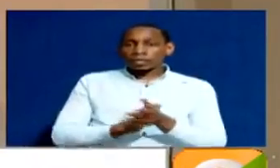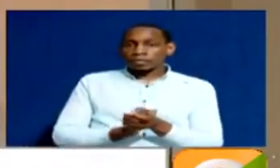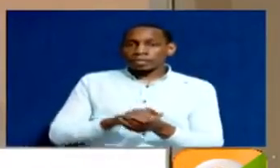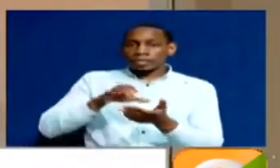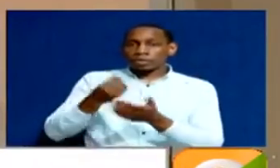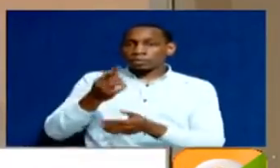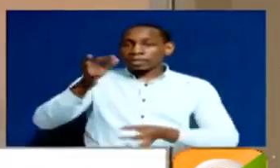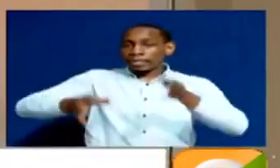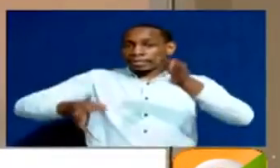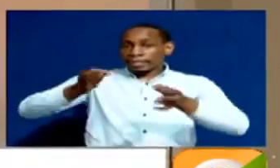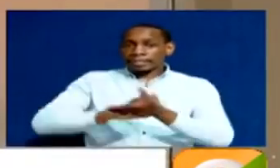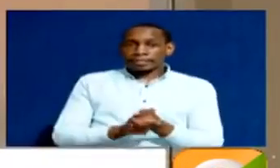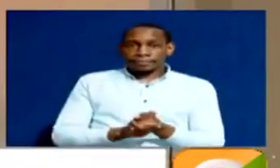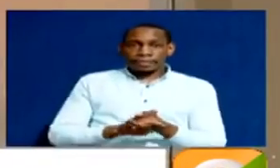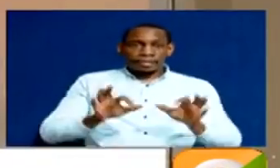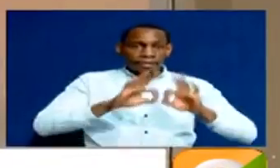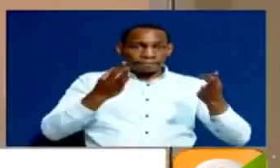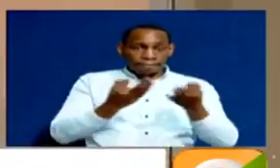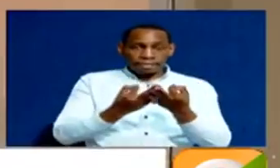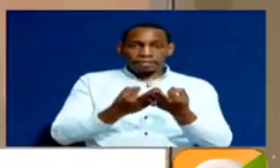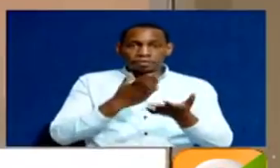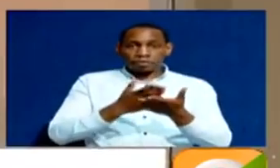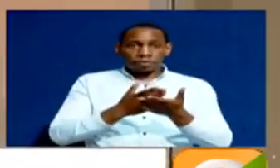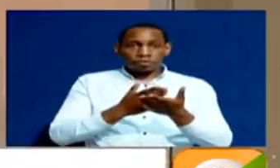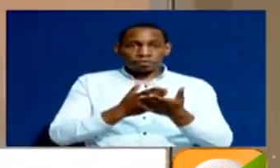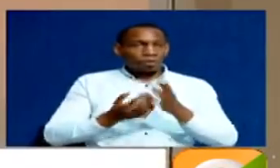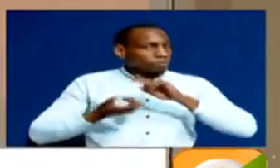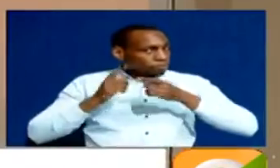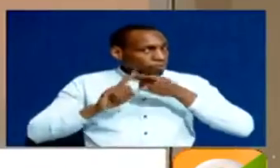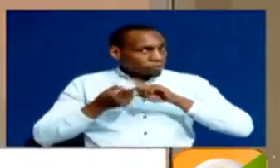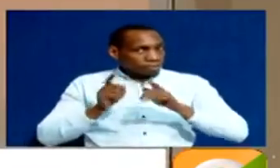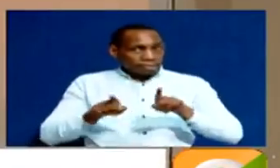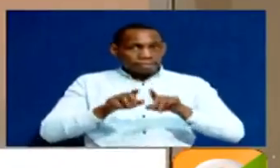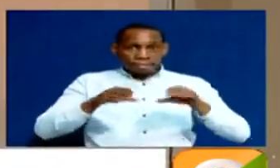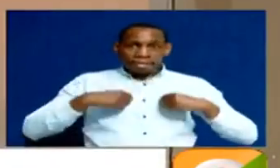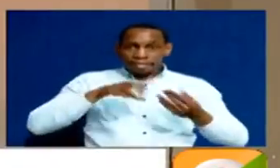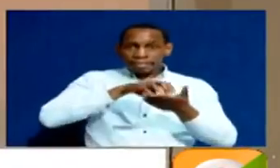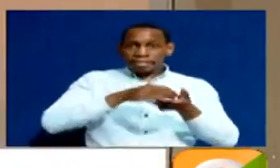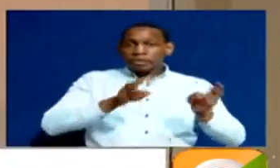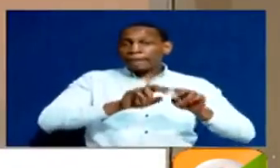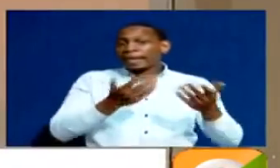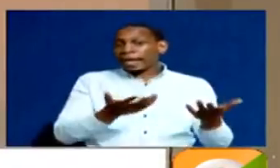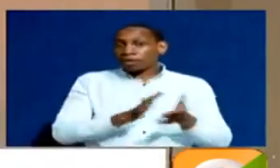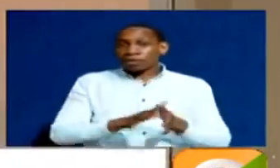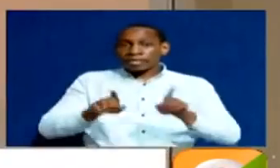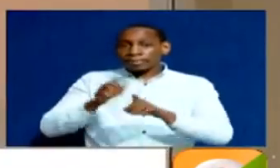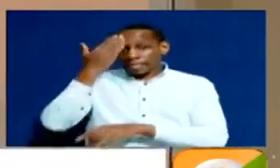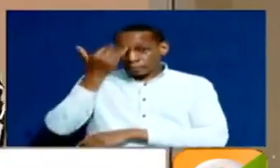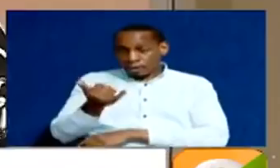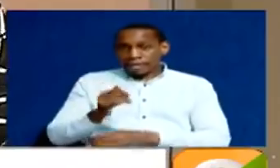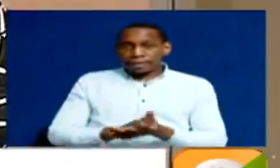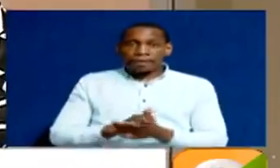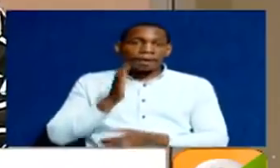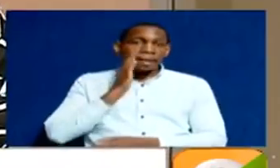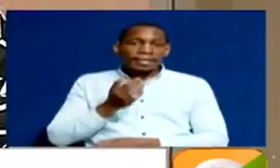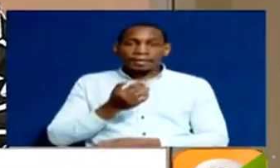thing: justice. Whereas families are trying to wrap their heads around and cope with how something like this could have happened and why, the